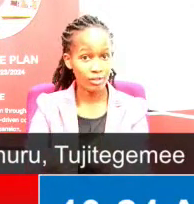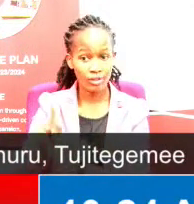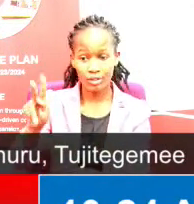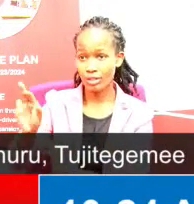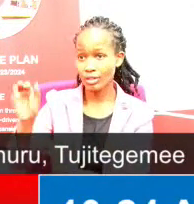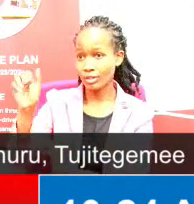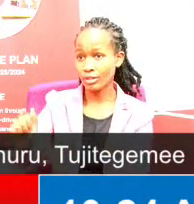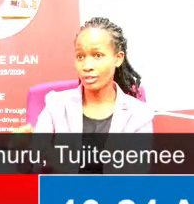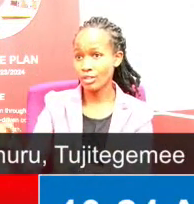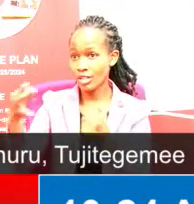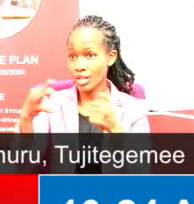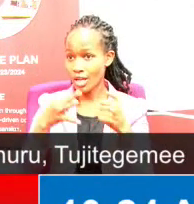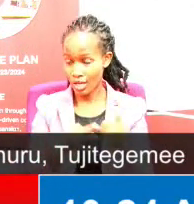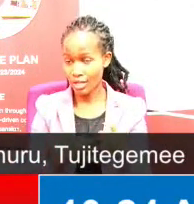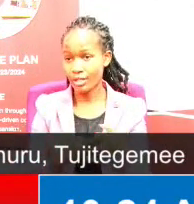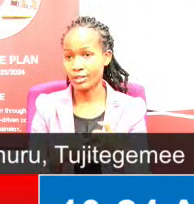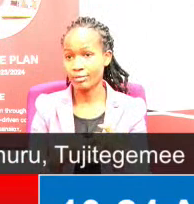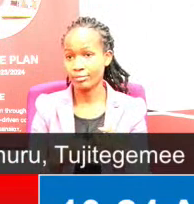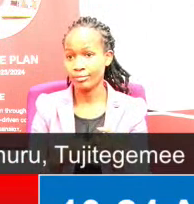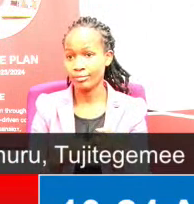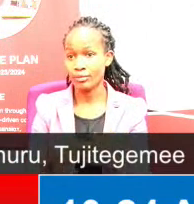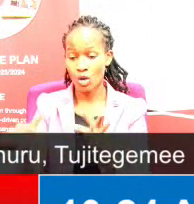Kra 8th Corporate Plan.